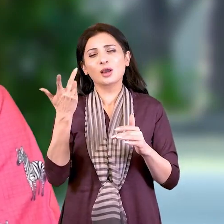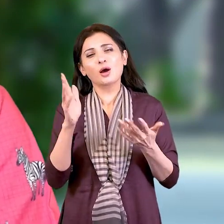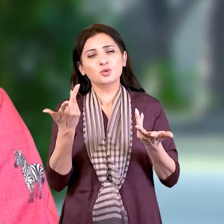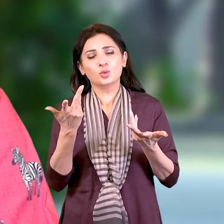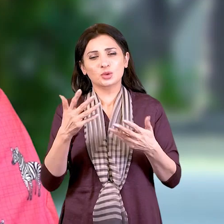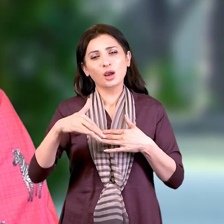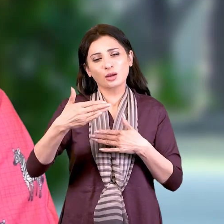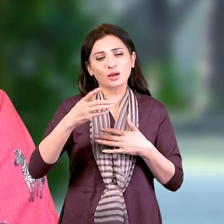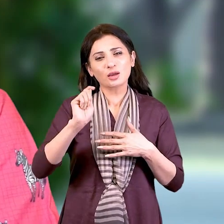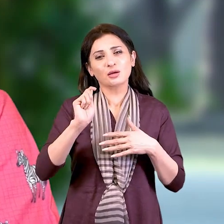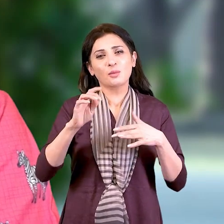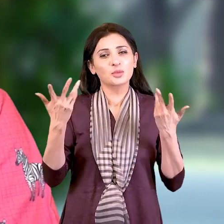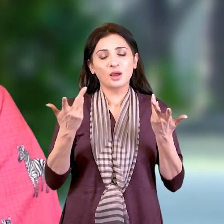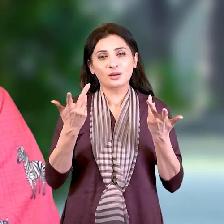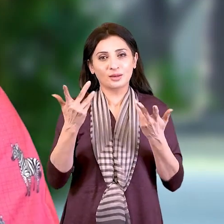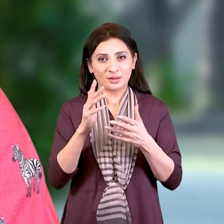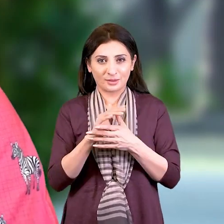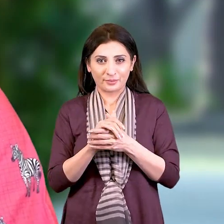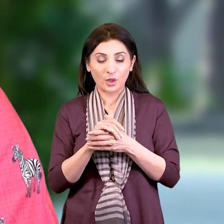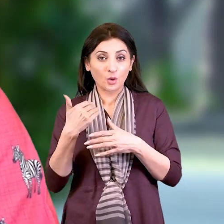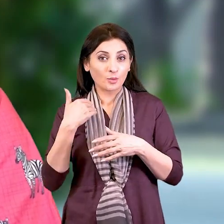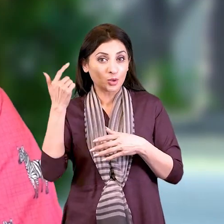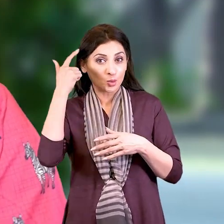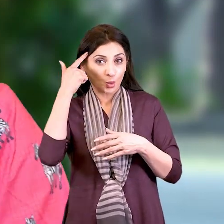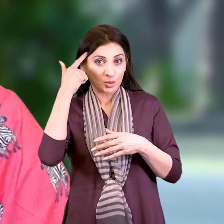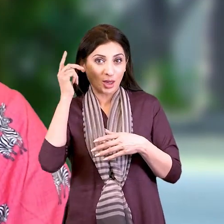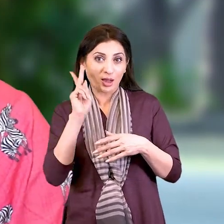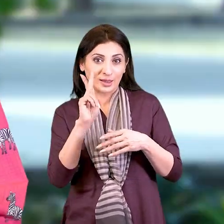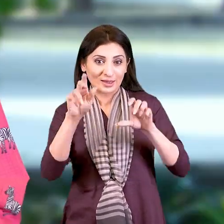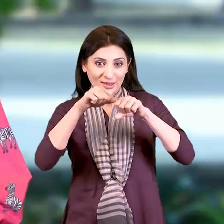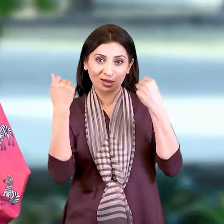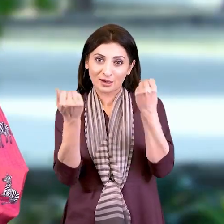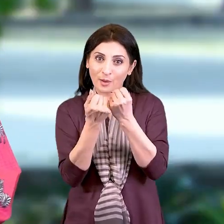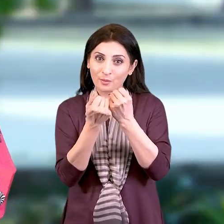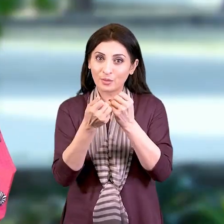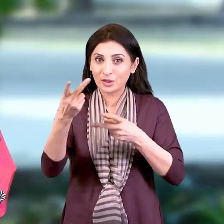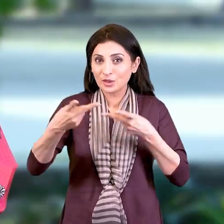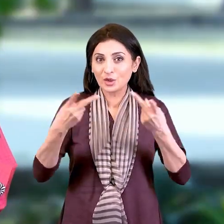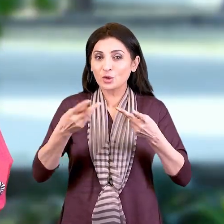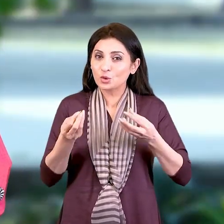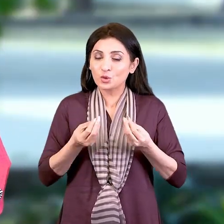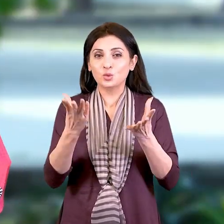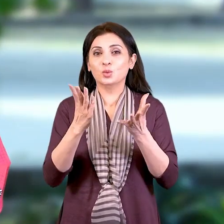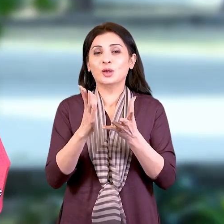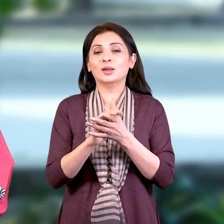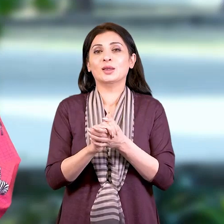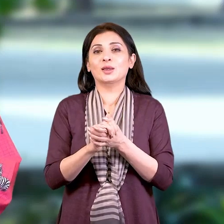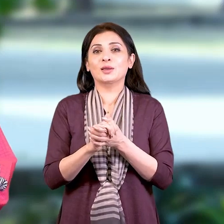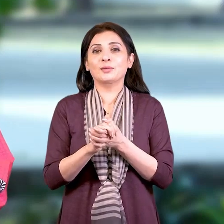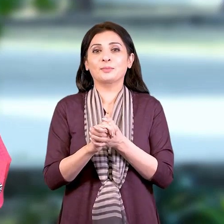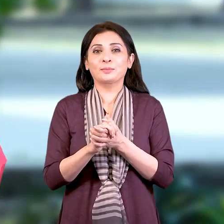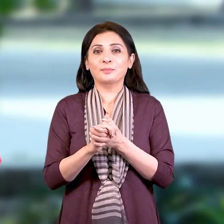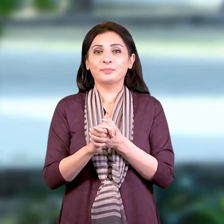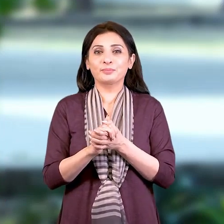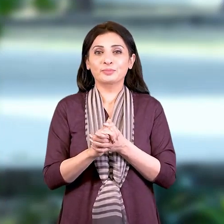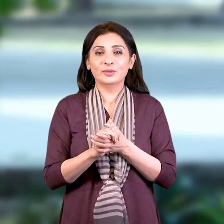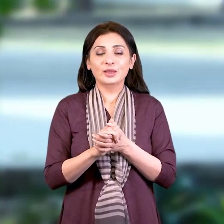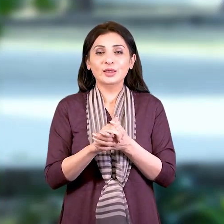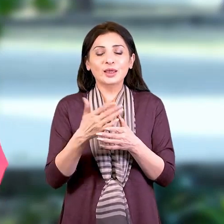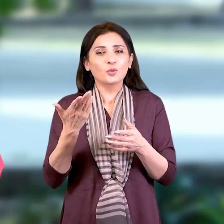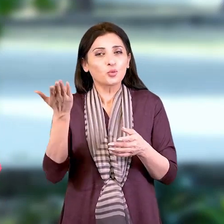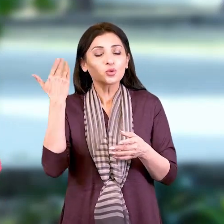had time on our hands, and this is when we came up with the idea of Ricky's. And this idea was also born out